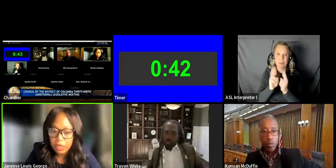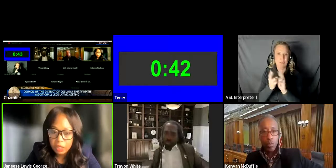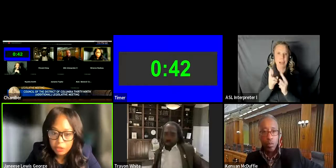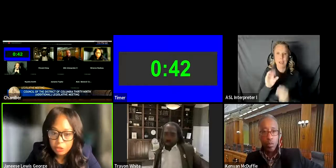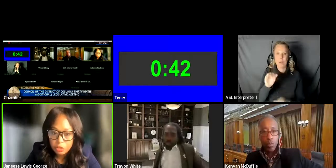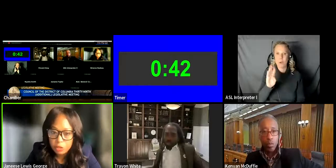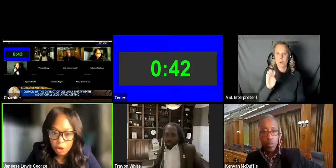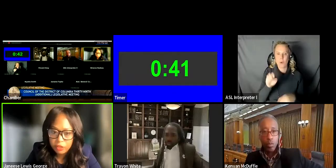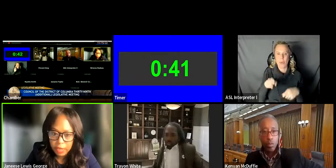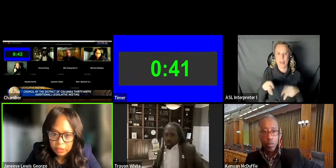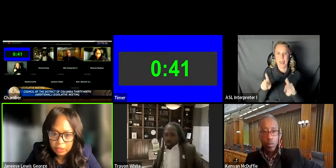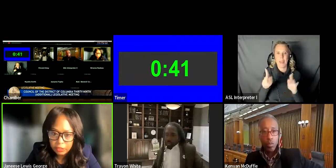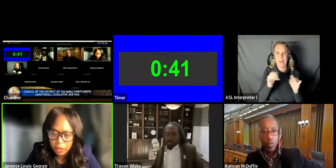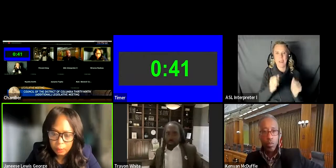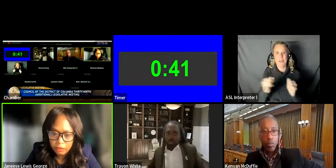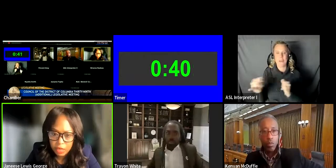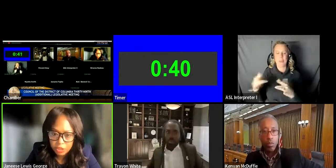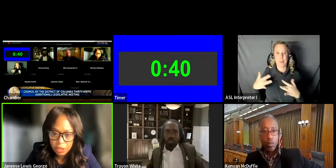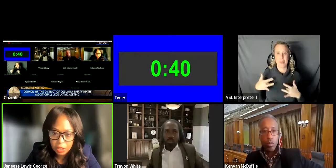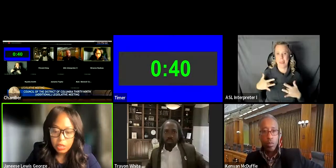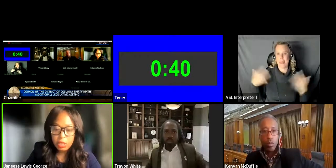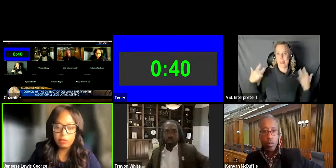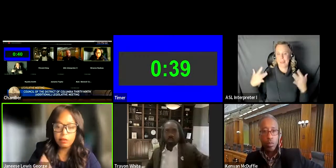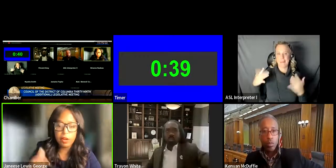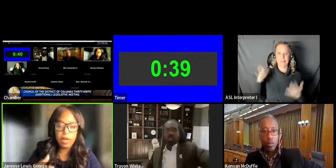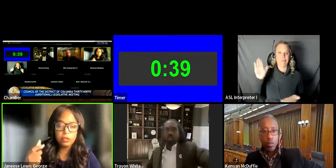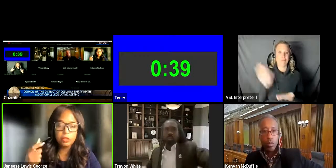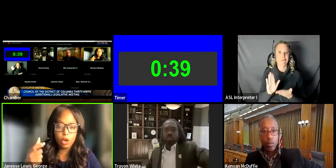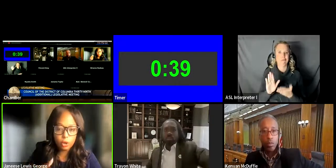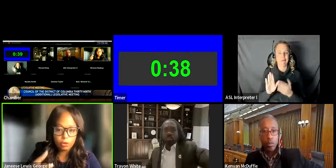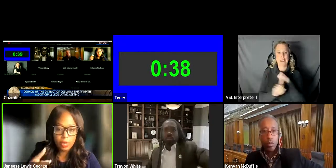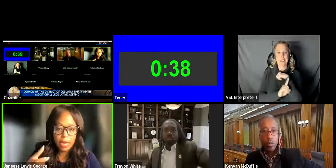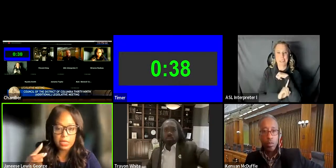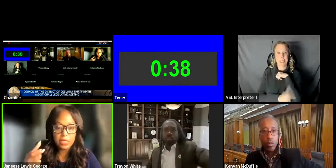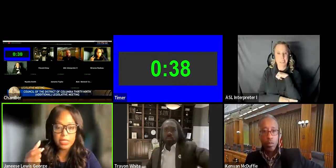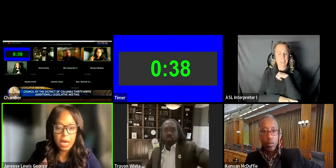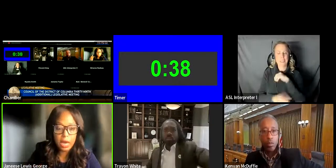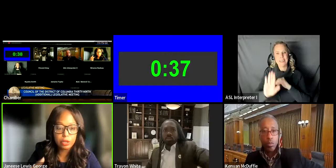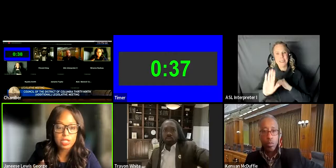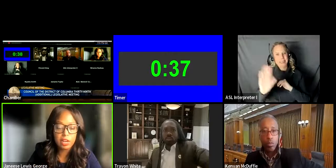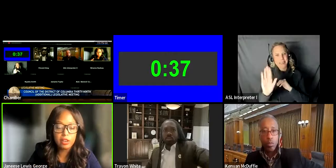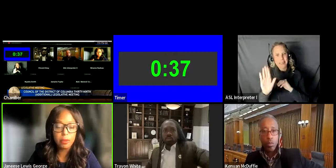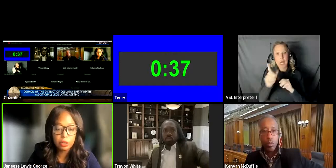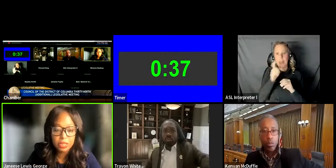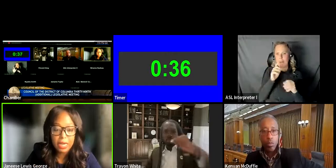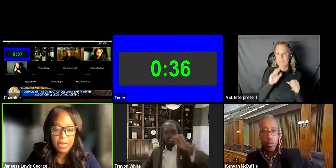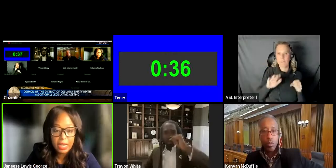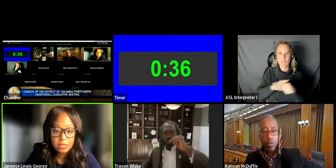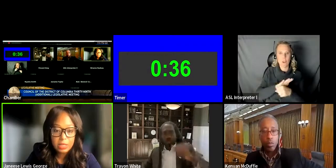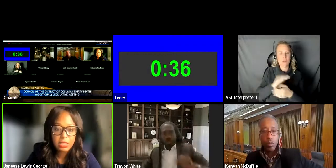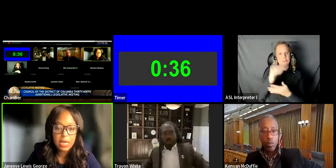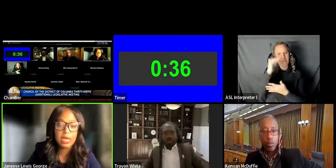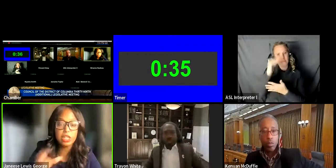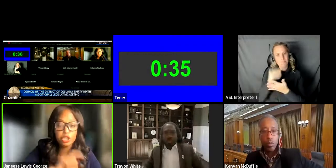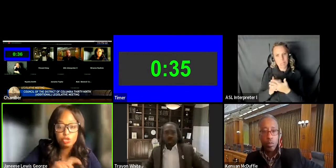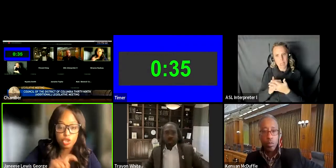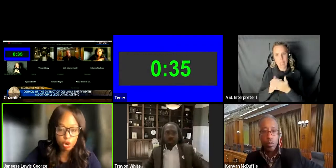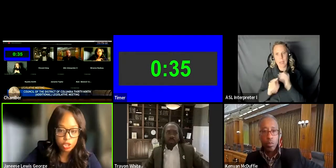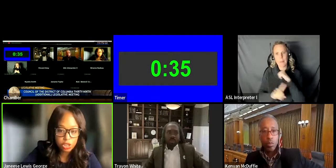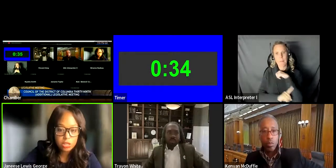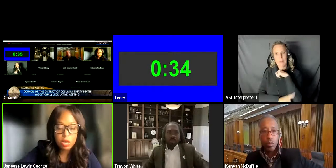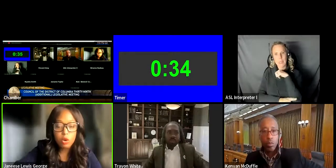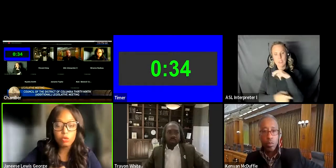would let individuals off lightly for gun possession. The revised code has an entire set of penalty enhancements and